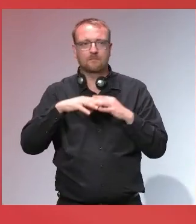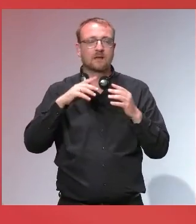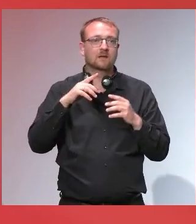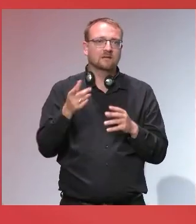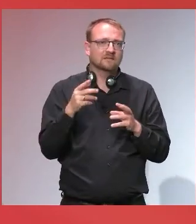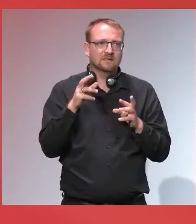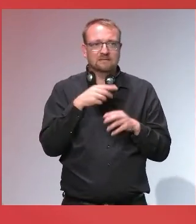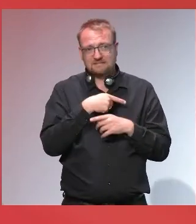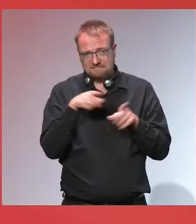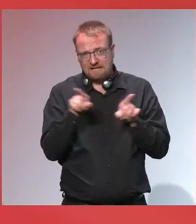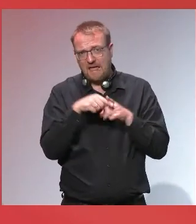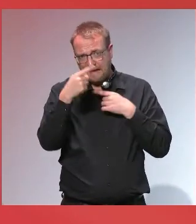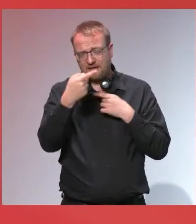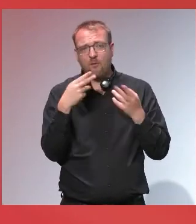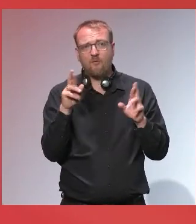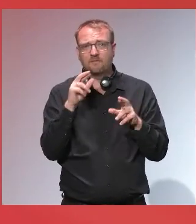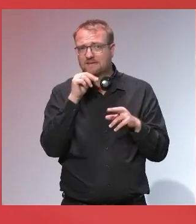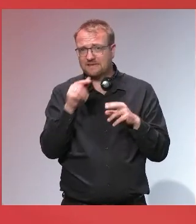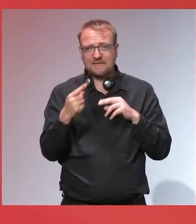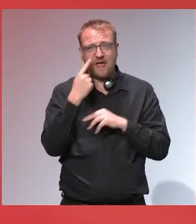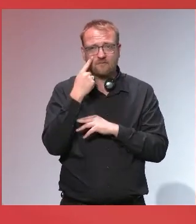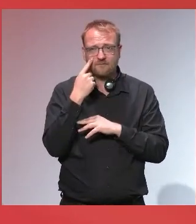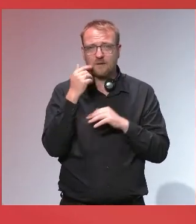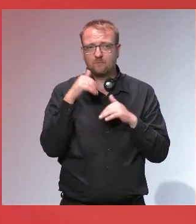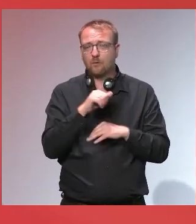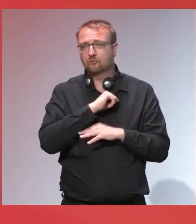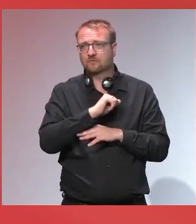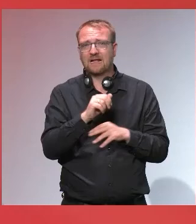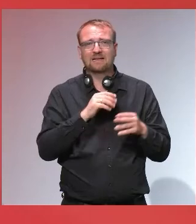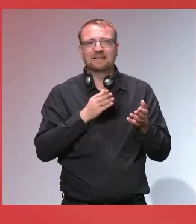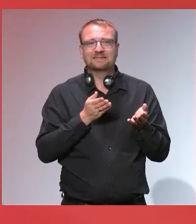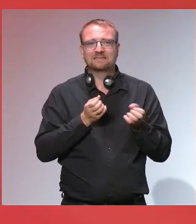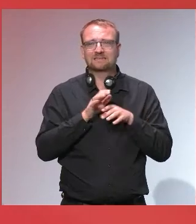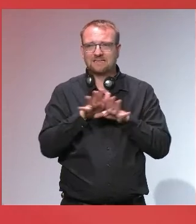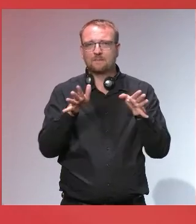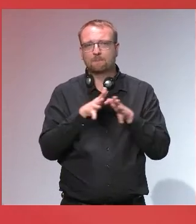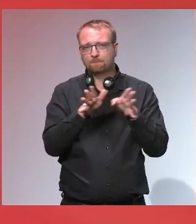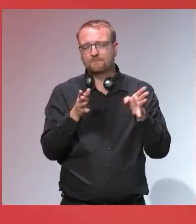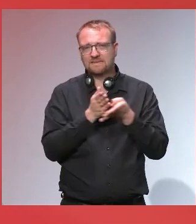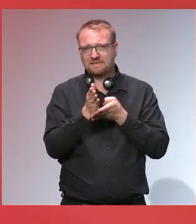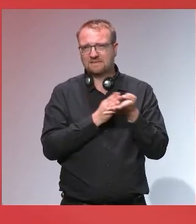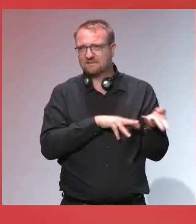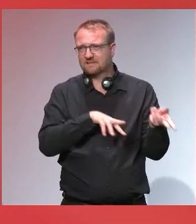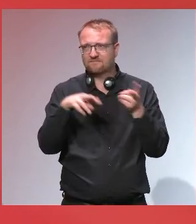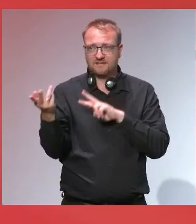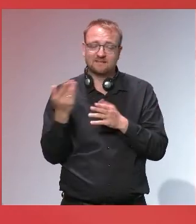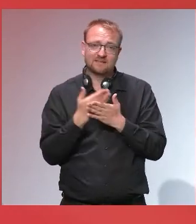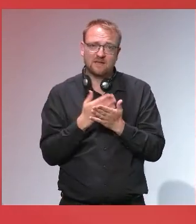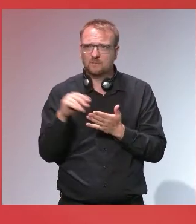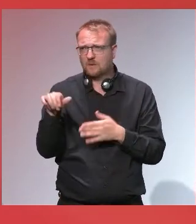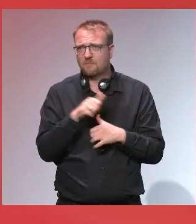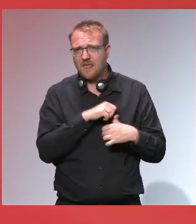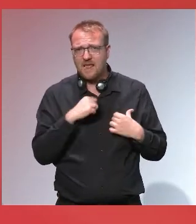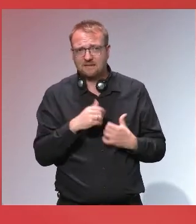es nicht wirklich hier bemerkt. Wir mussten den Streamingdienst wechseln, und daher nochmals herzlichen Dank für